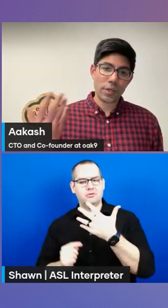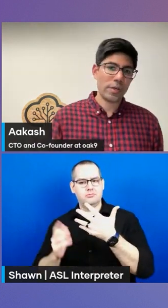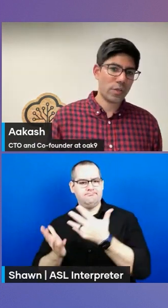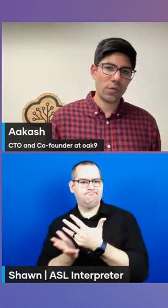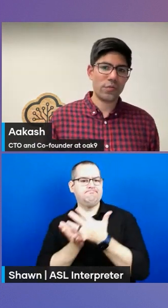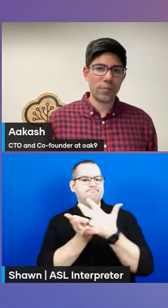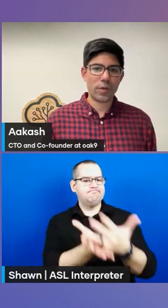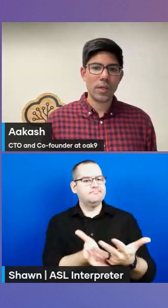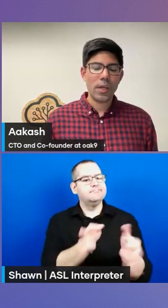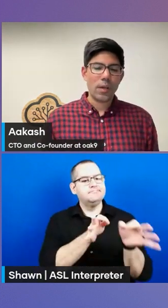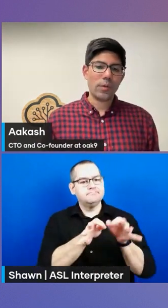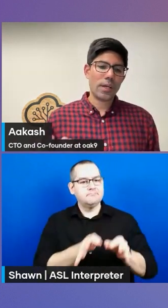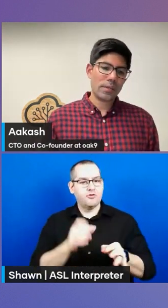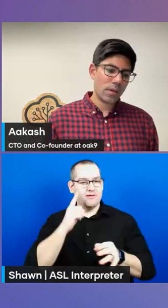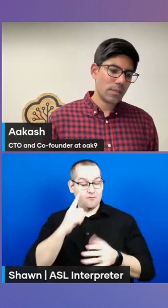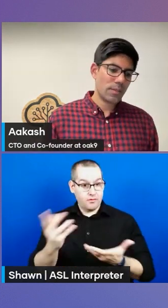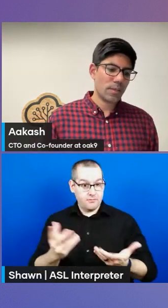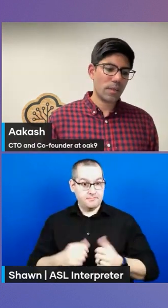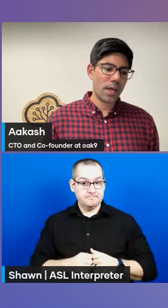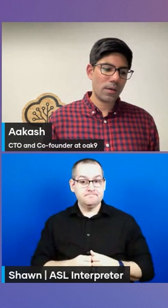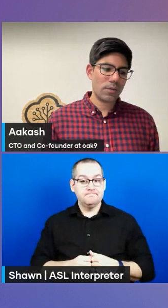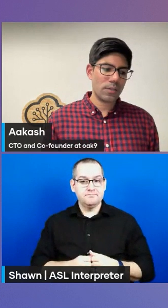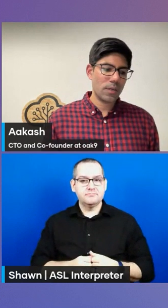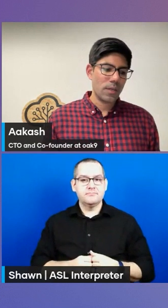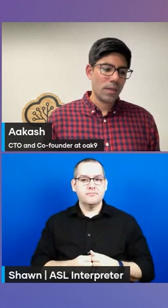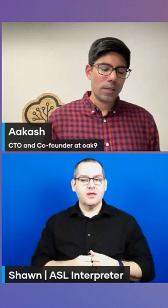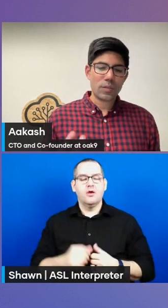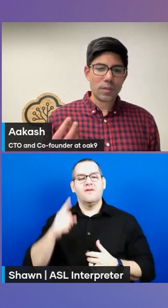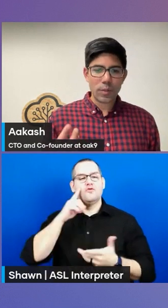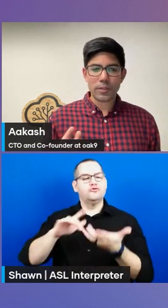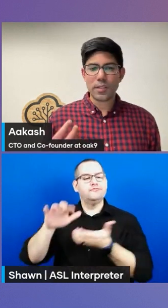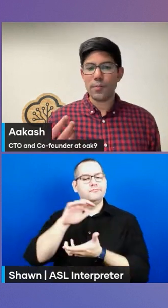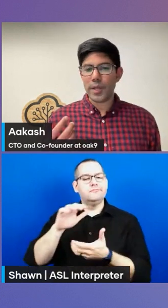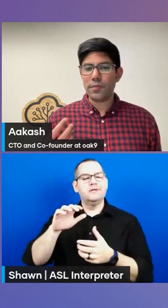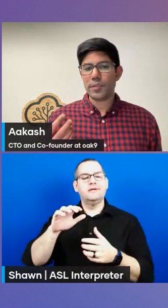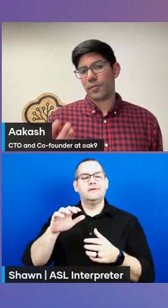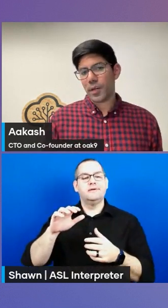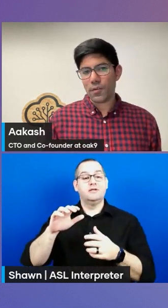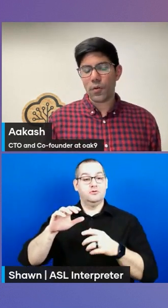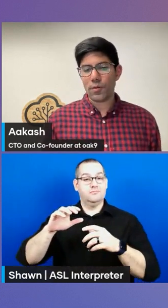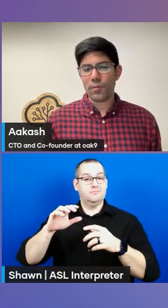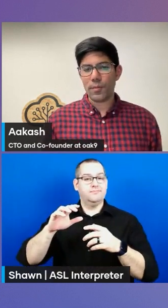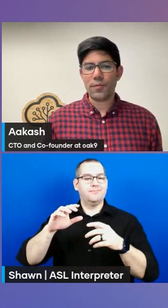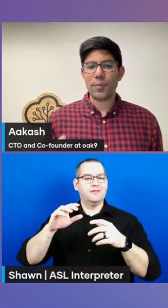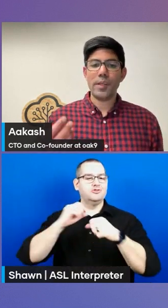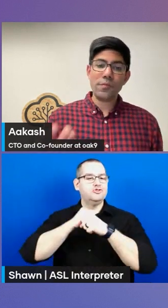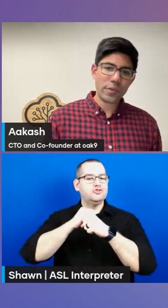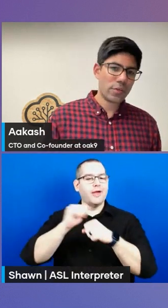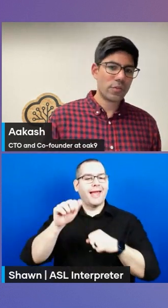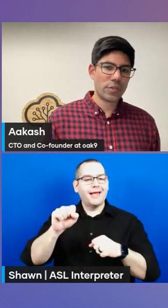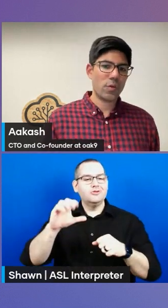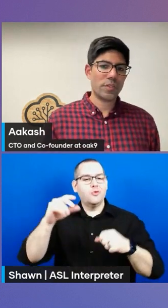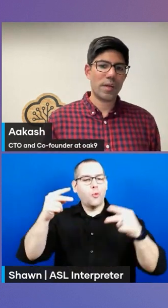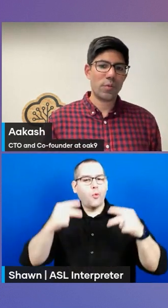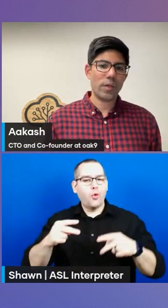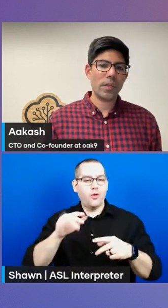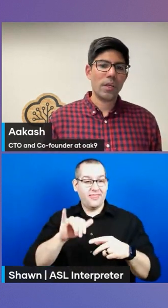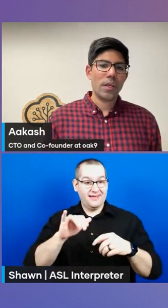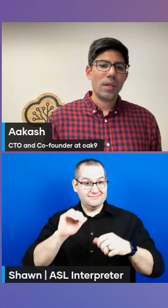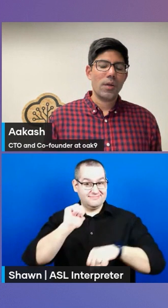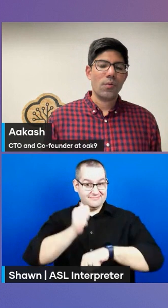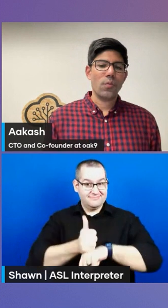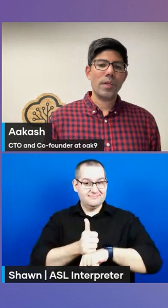our security as code framework. And what that does is it allows, similar to the benefits of Terraform from an infrastructure as code